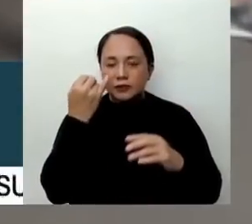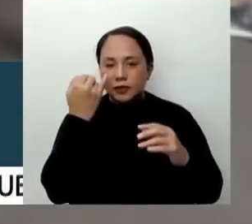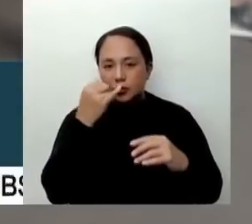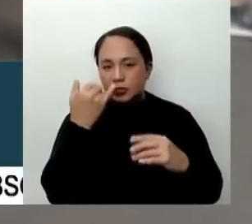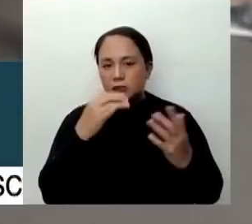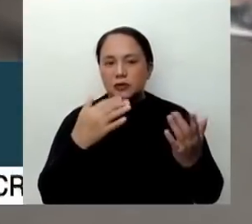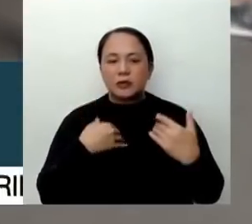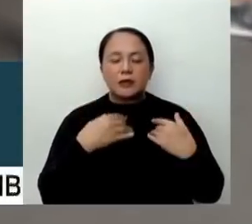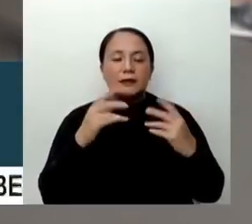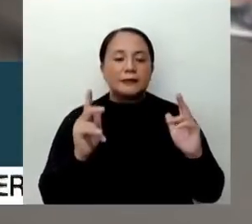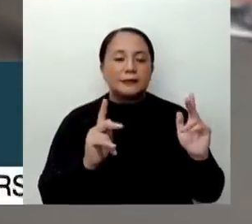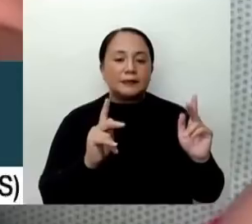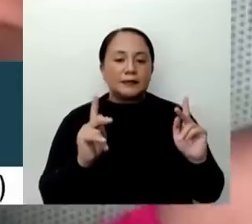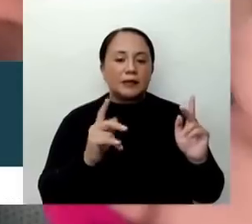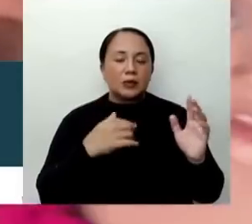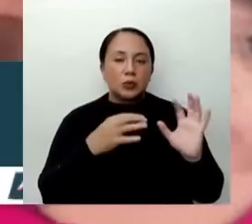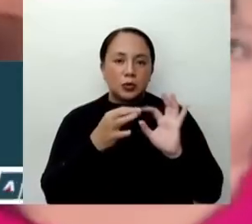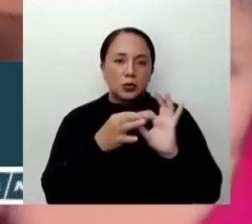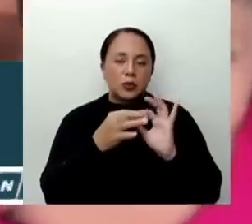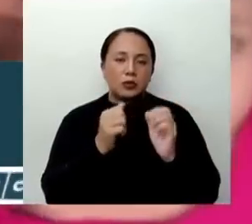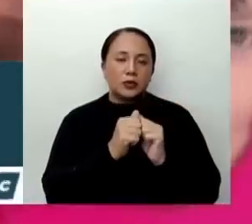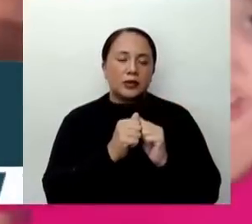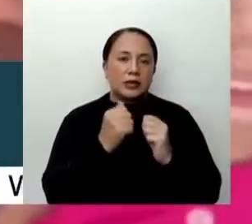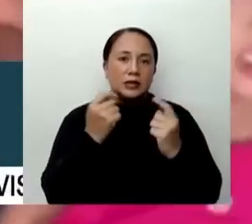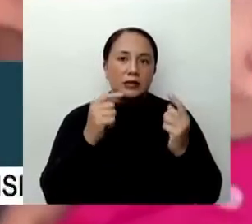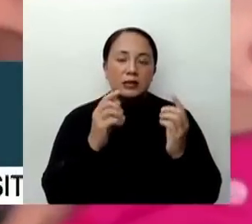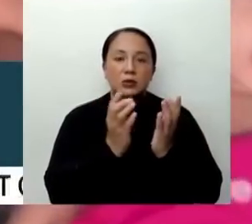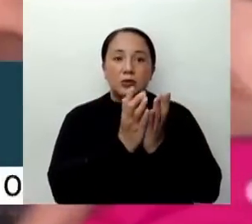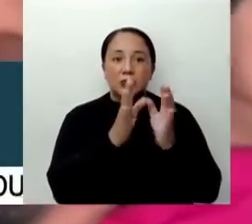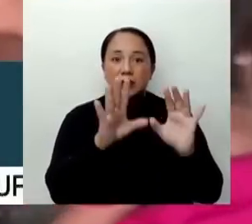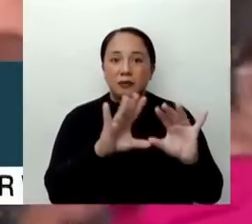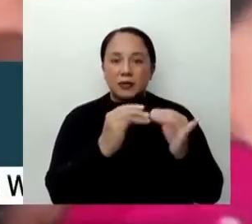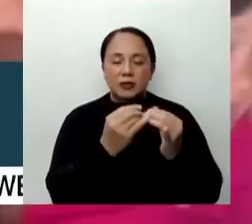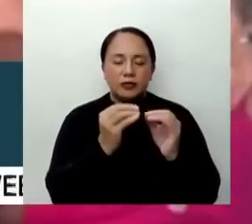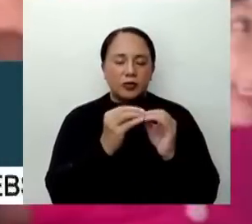affected passengers to coordinate with the concerned shipping lines for more details.